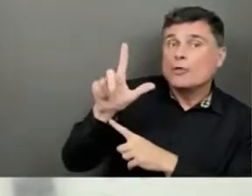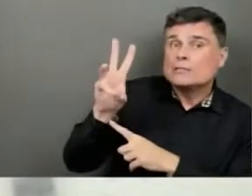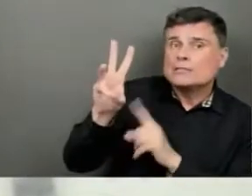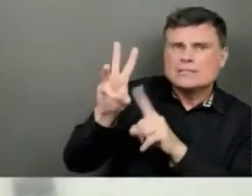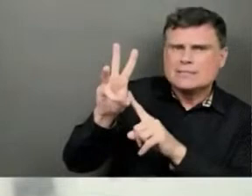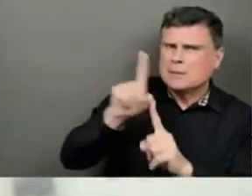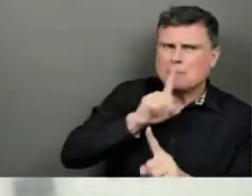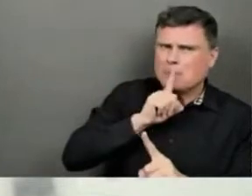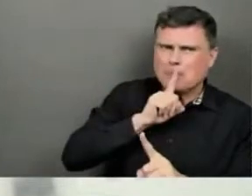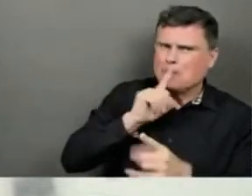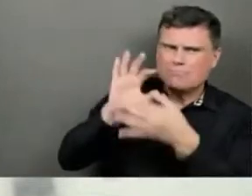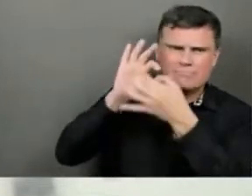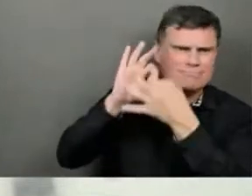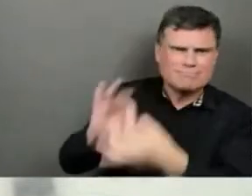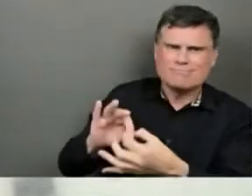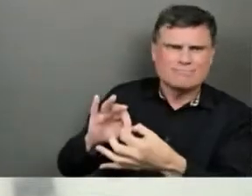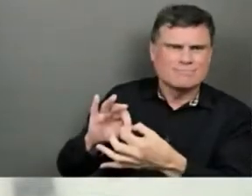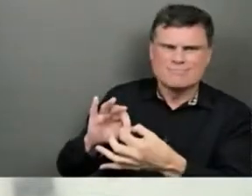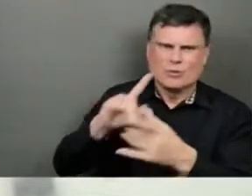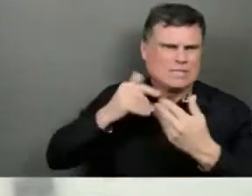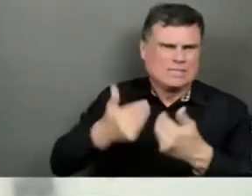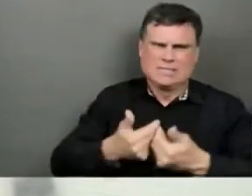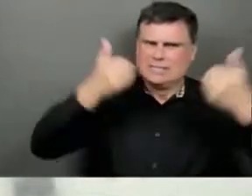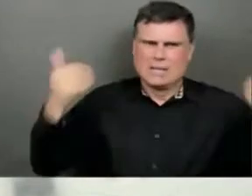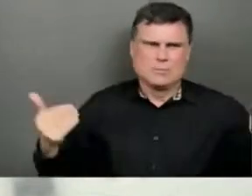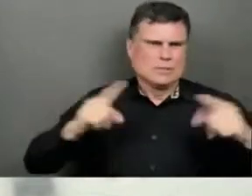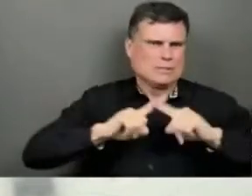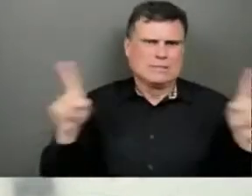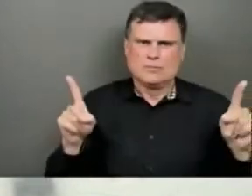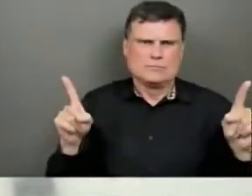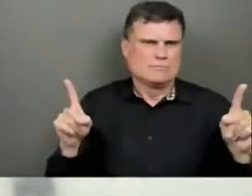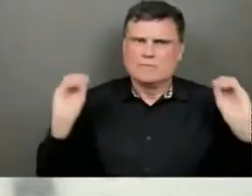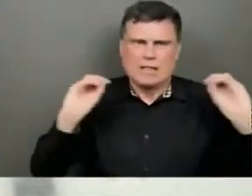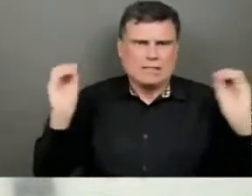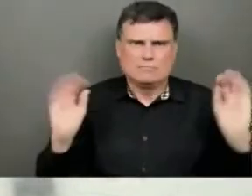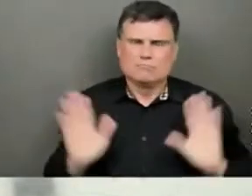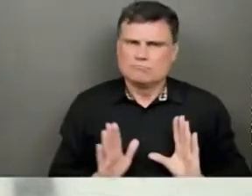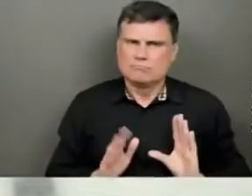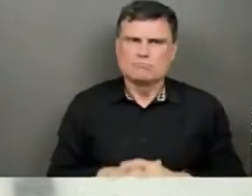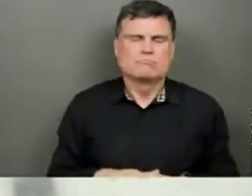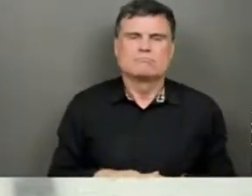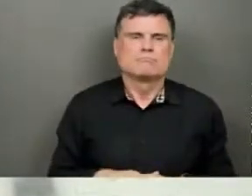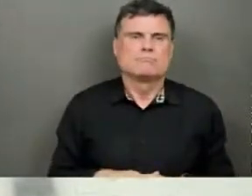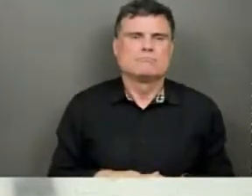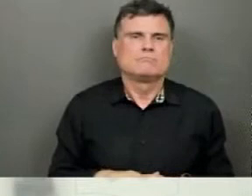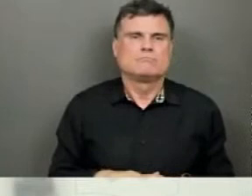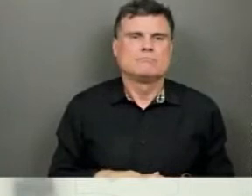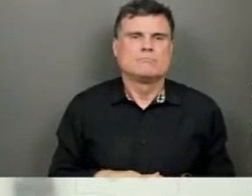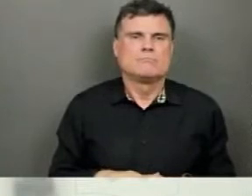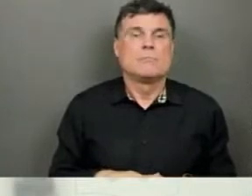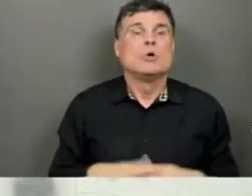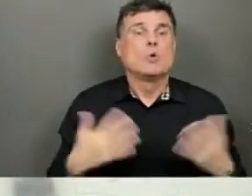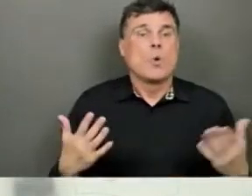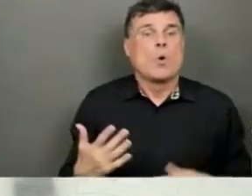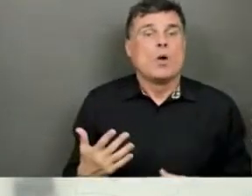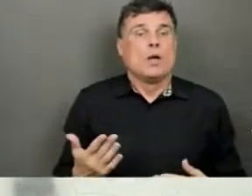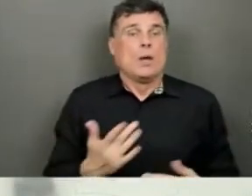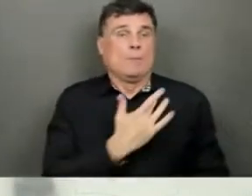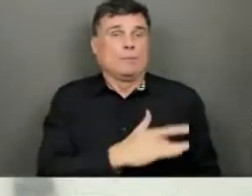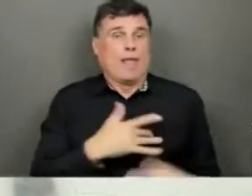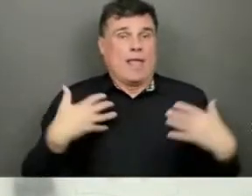And so it just has nothing to do with it. You will note that the provincial health orders and the actions we've